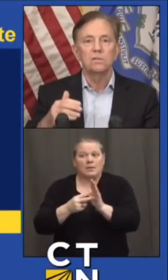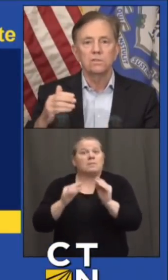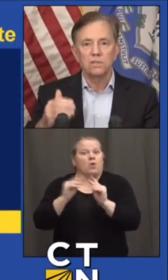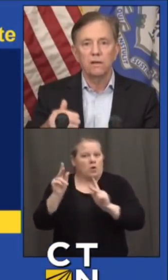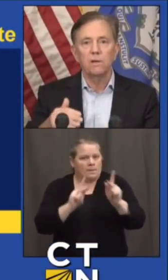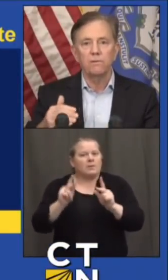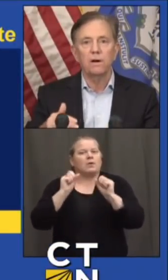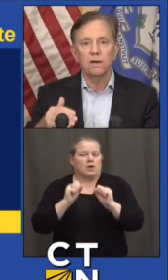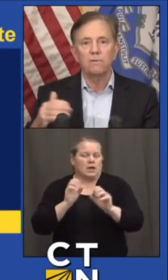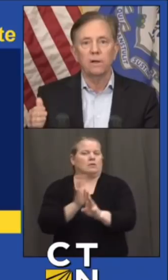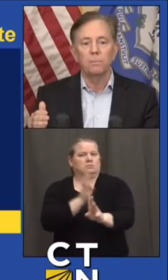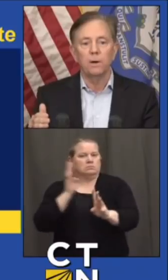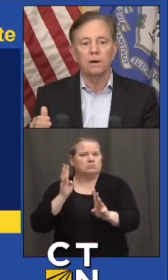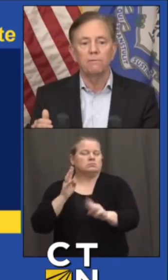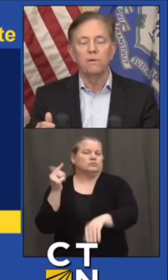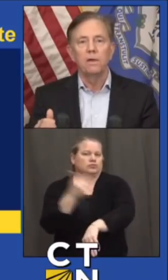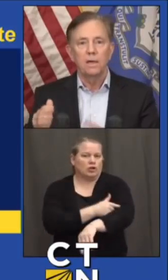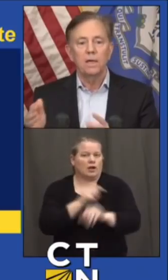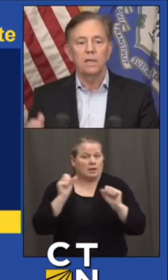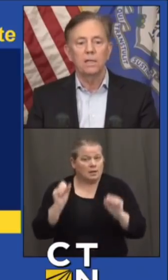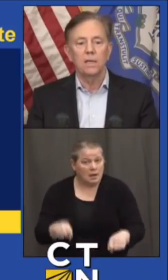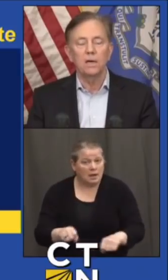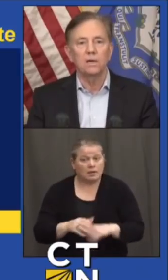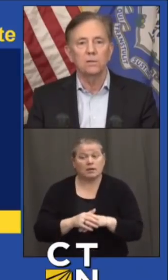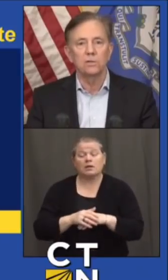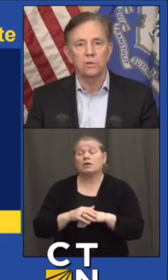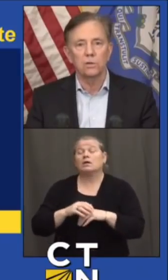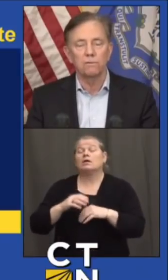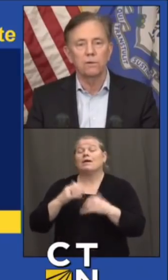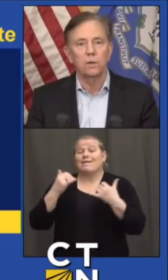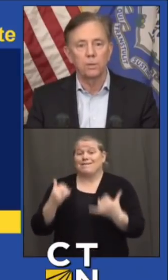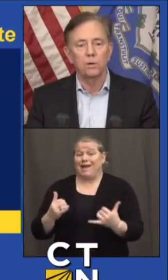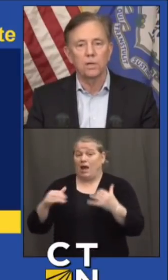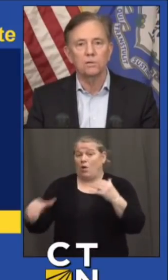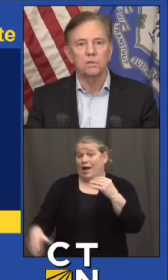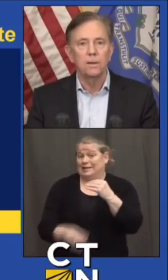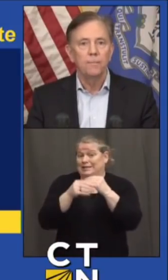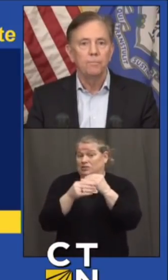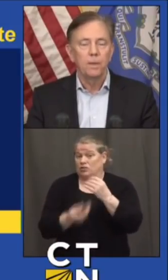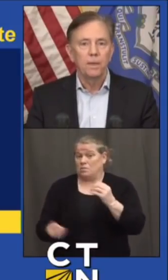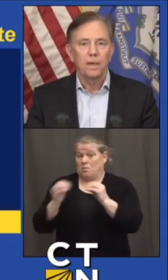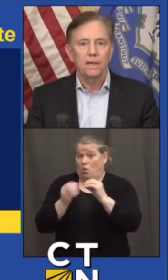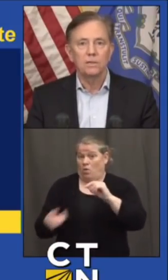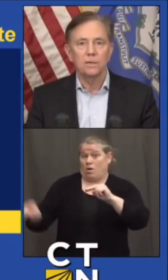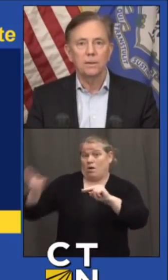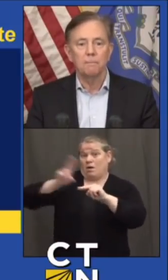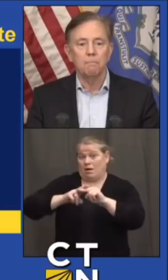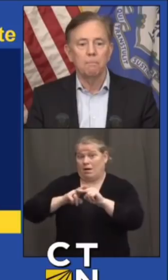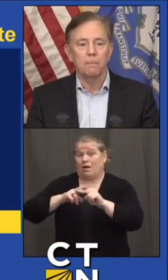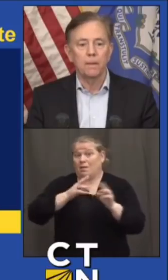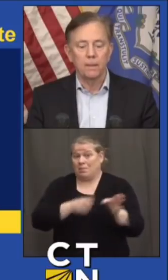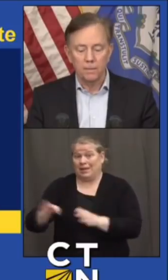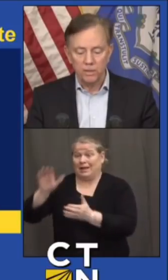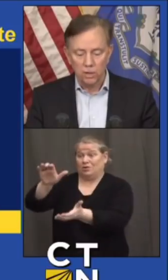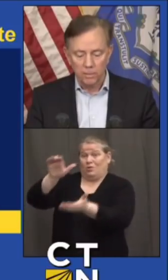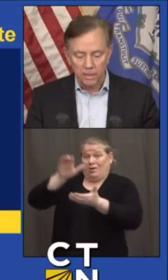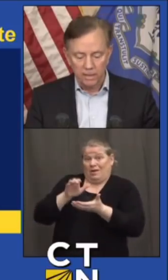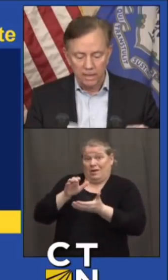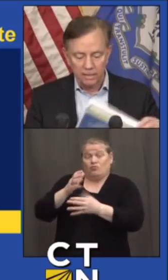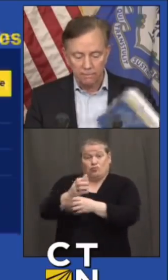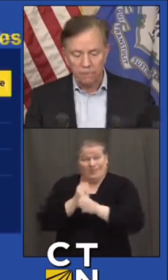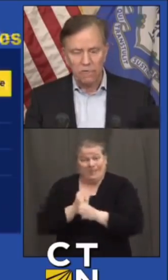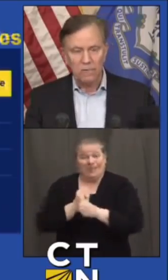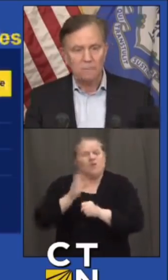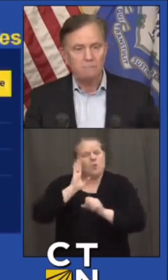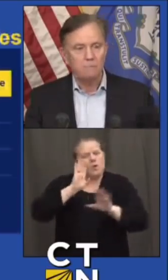those 75 and above in the underserved communities. And let me talk about